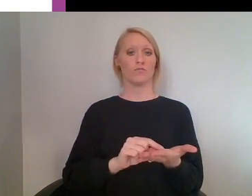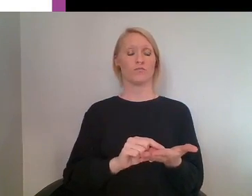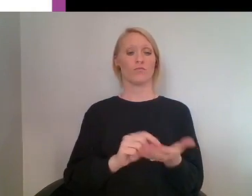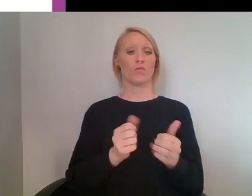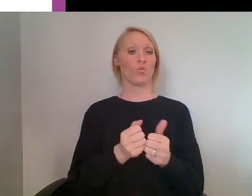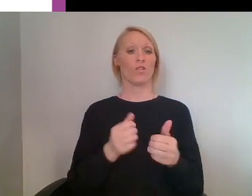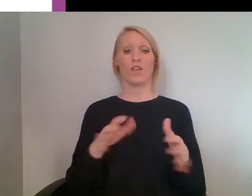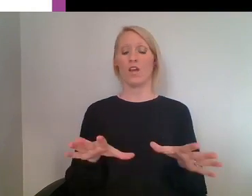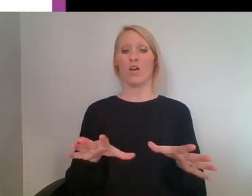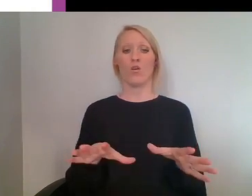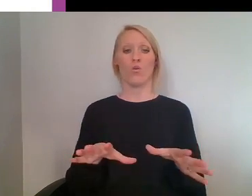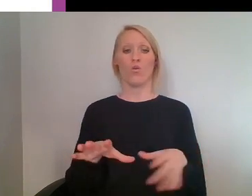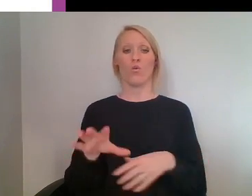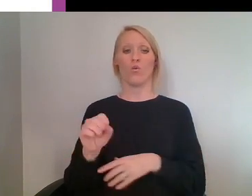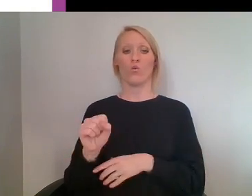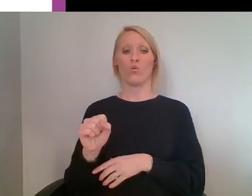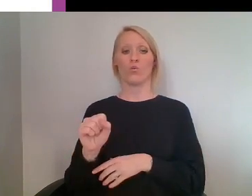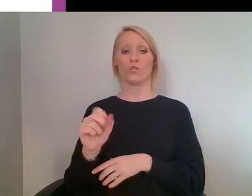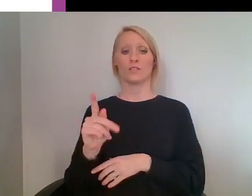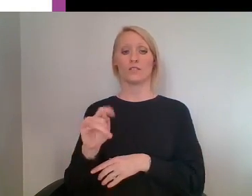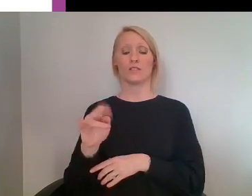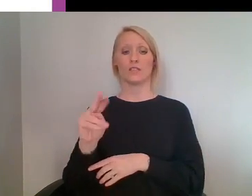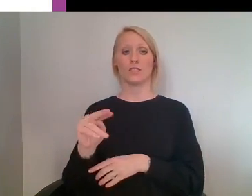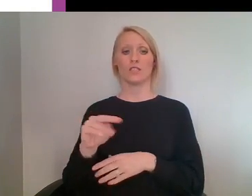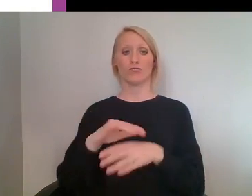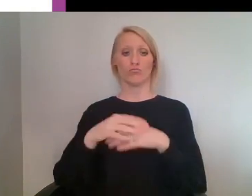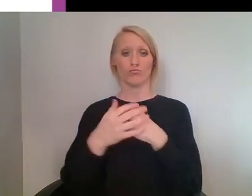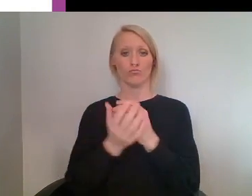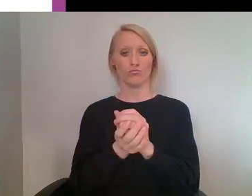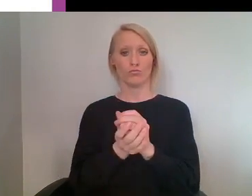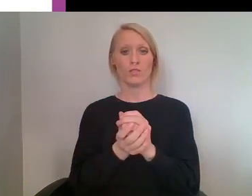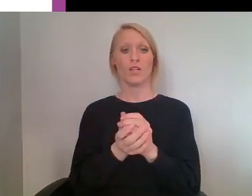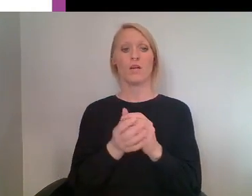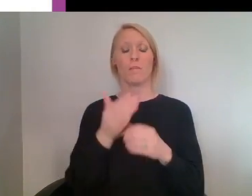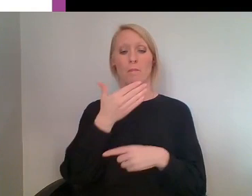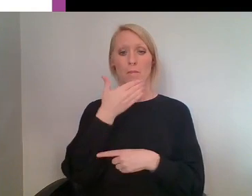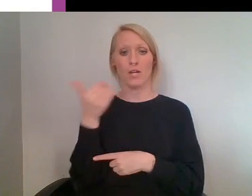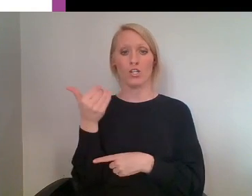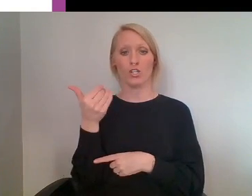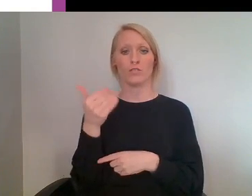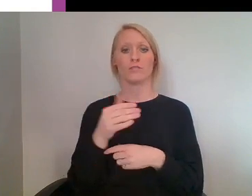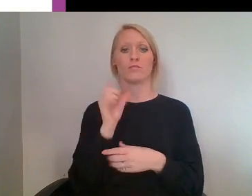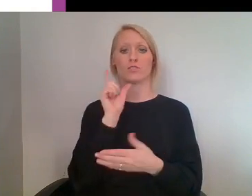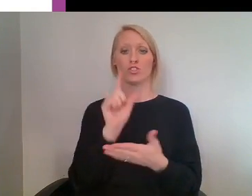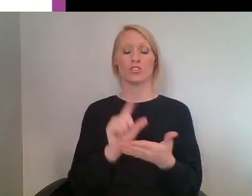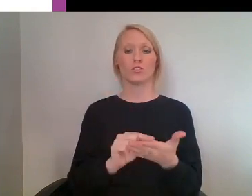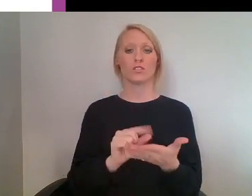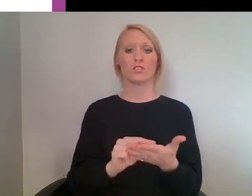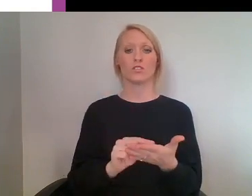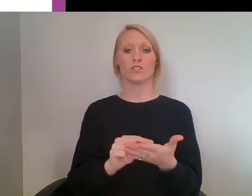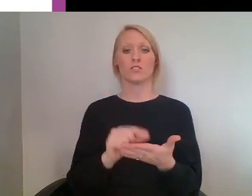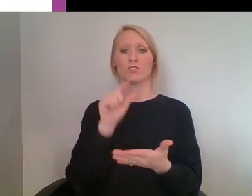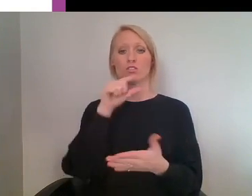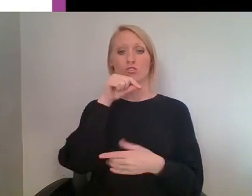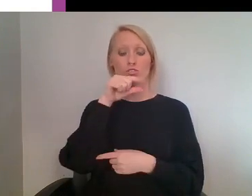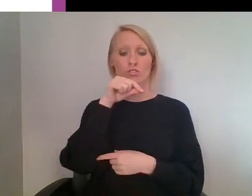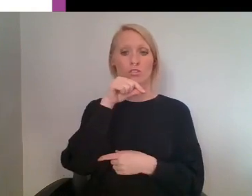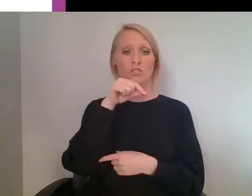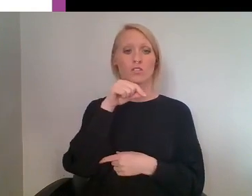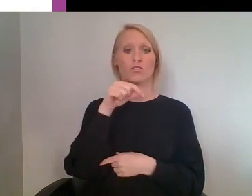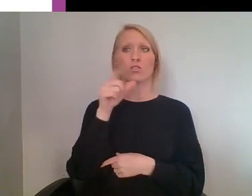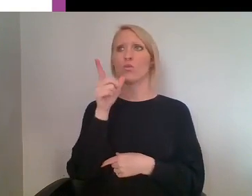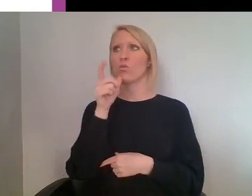or turkey breast are the leanest part. So if you think about Thanksgiving and you're cutting into that turkey, if someone's ever asked, like, who wants the white meat? Who wants the dark